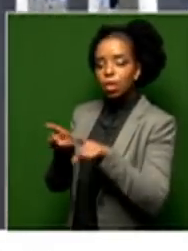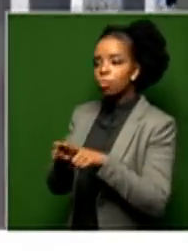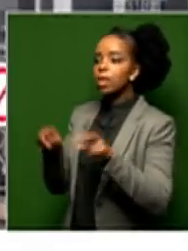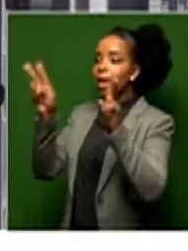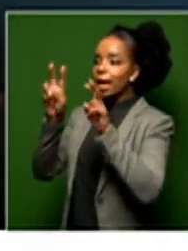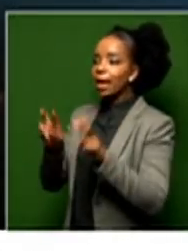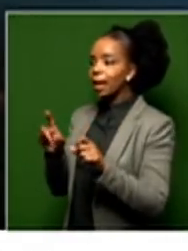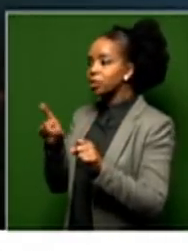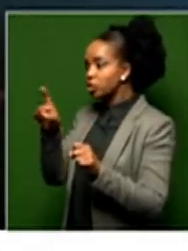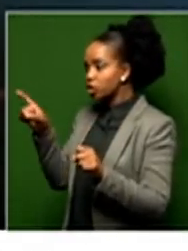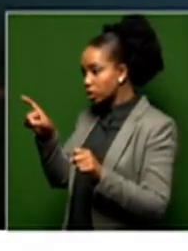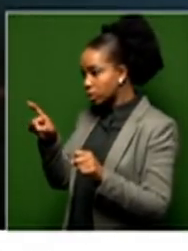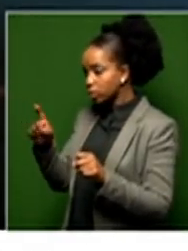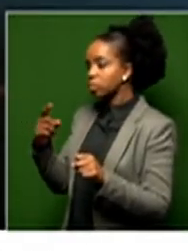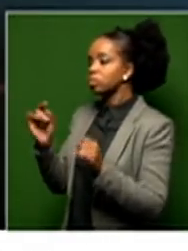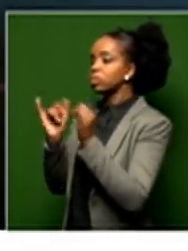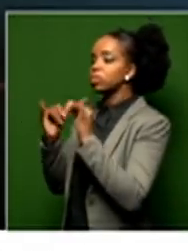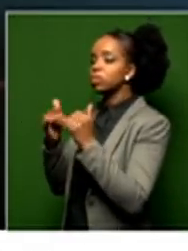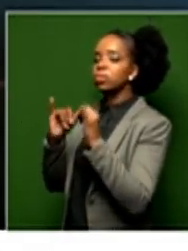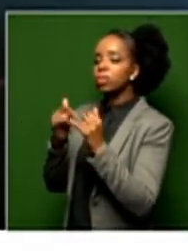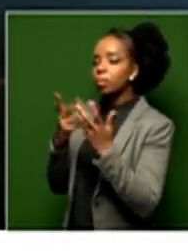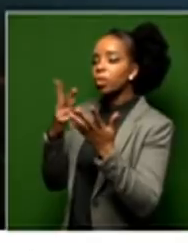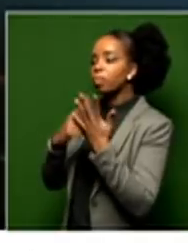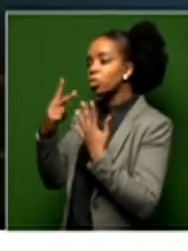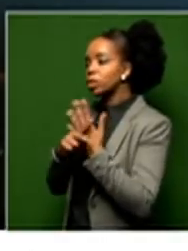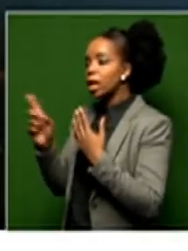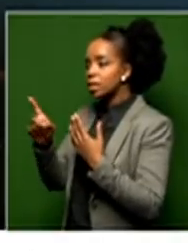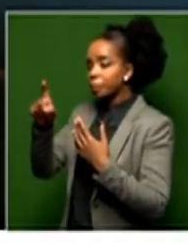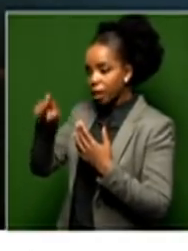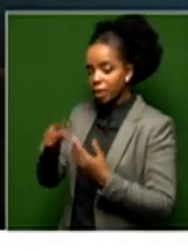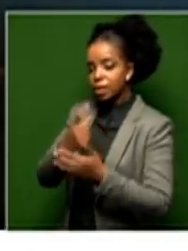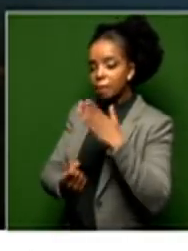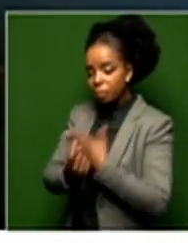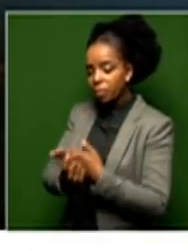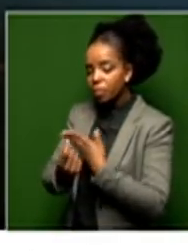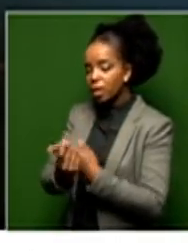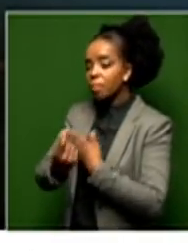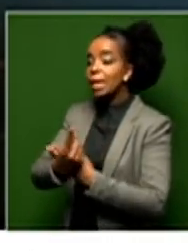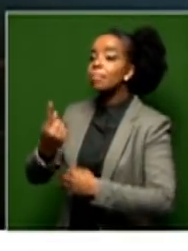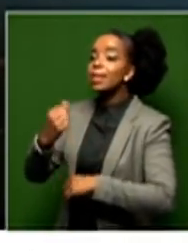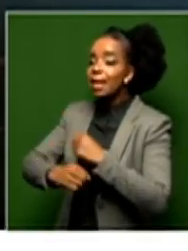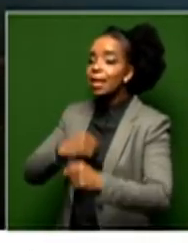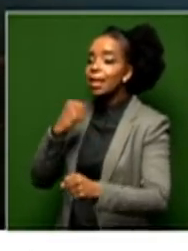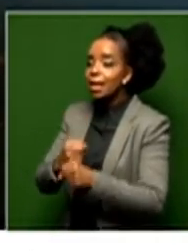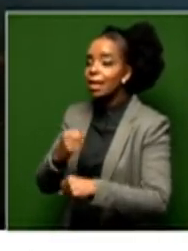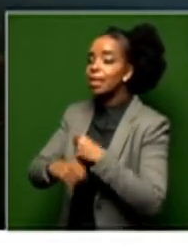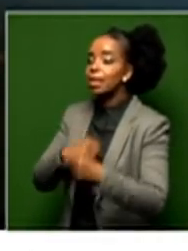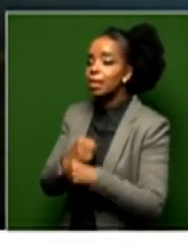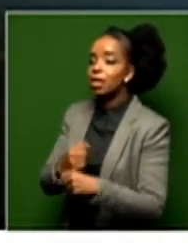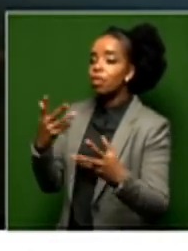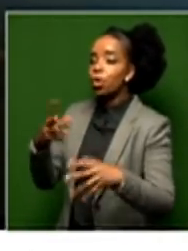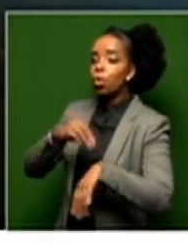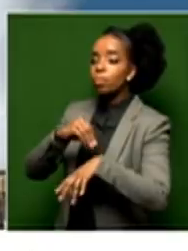grid as of every day, every year now, as you say, in order to try and help us alleviate these problems.